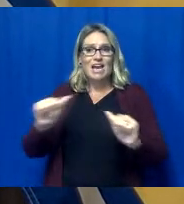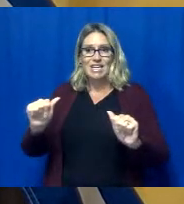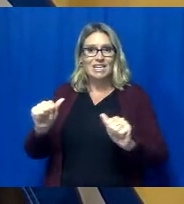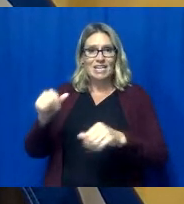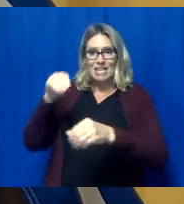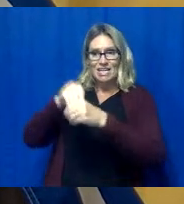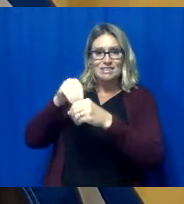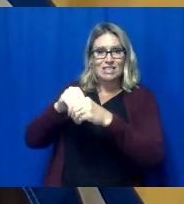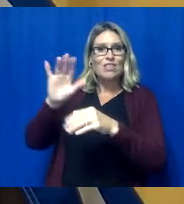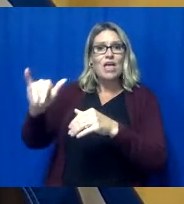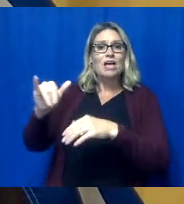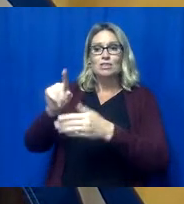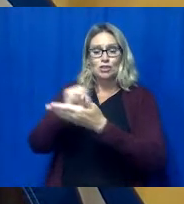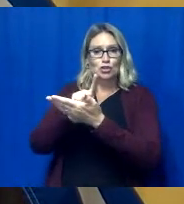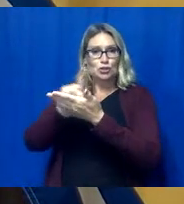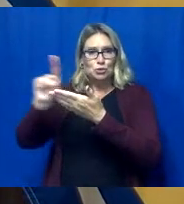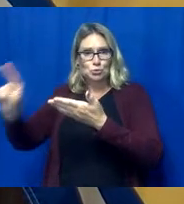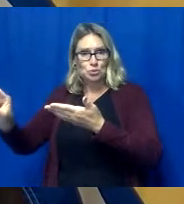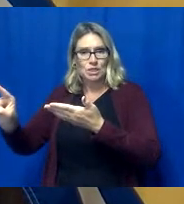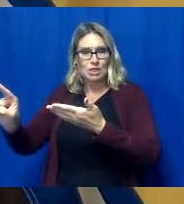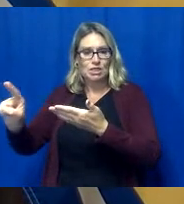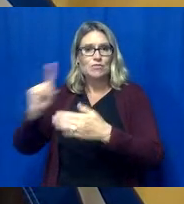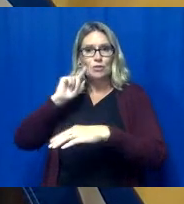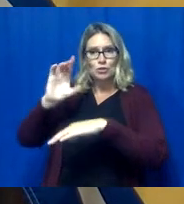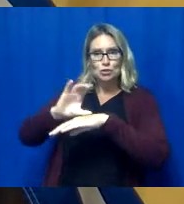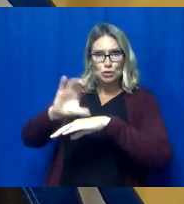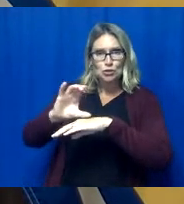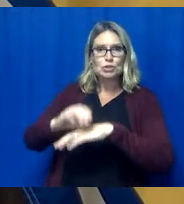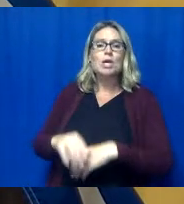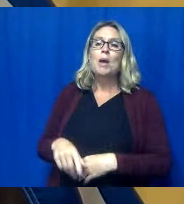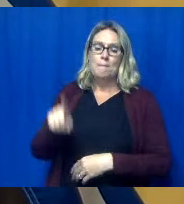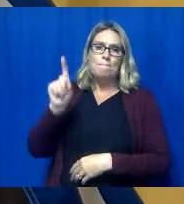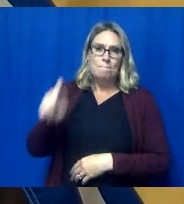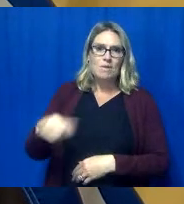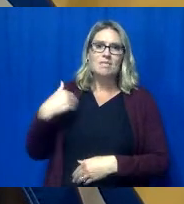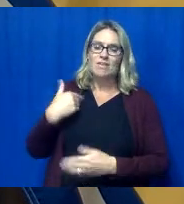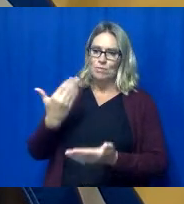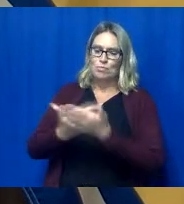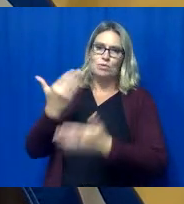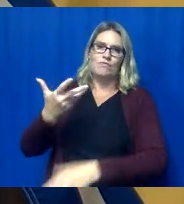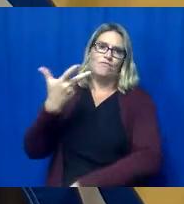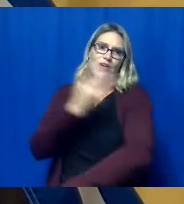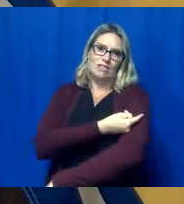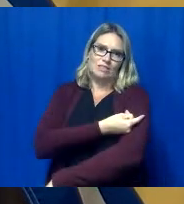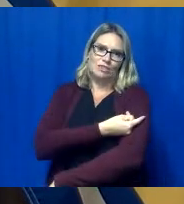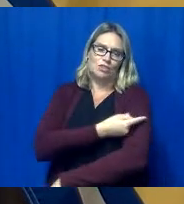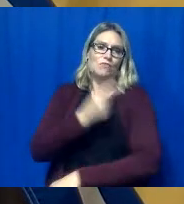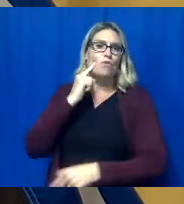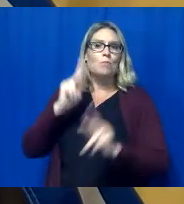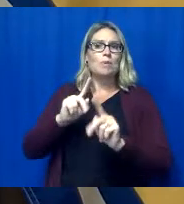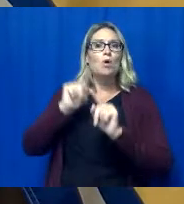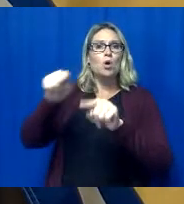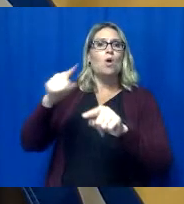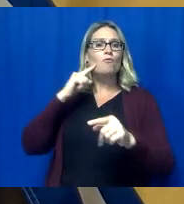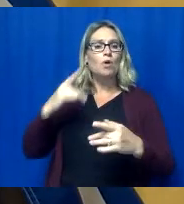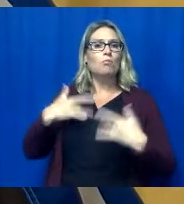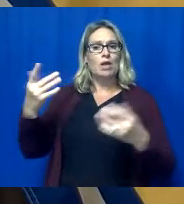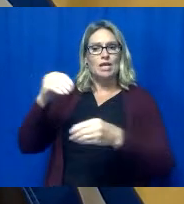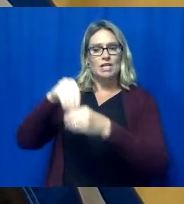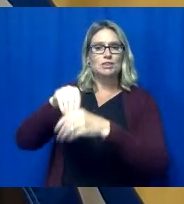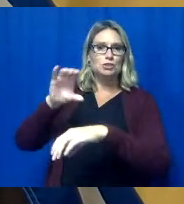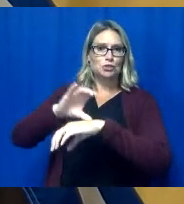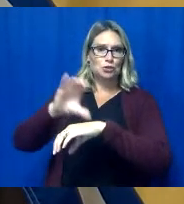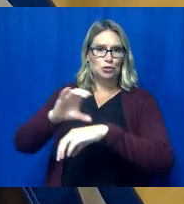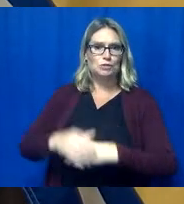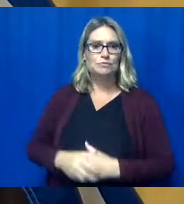building throughout the week, it will be necessary to have proof of vaccination for people to participate in those, whether they